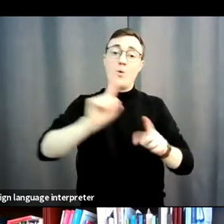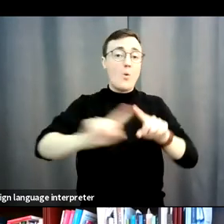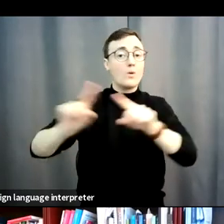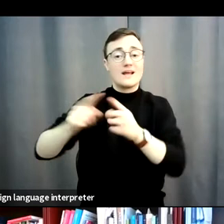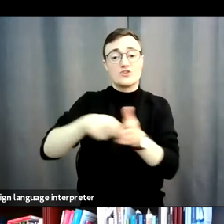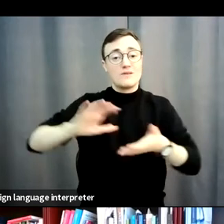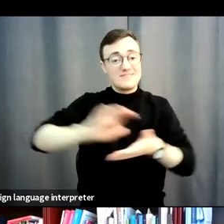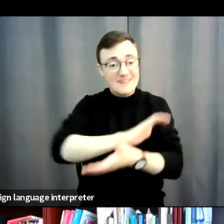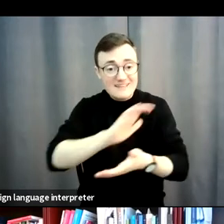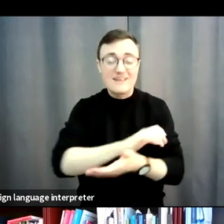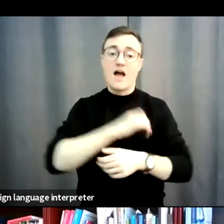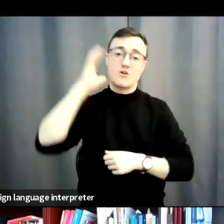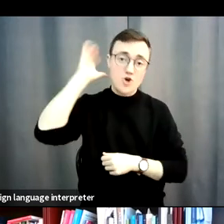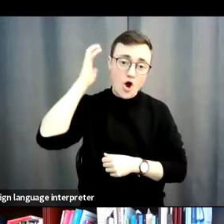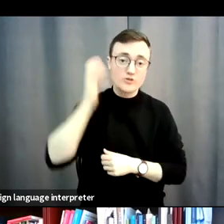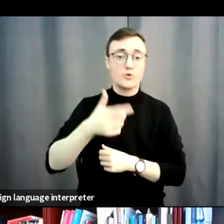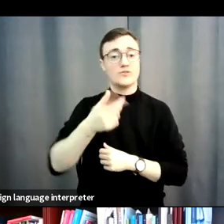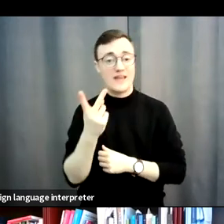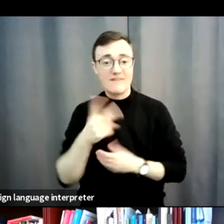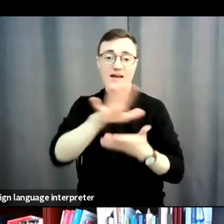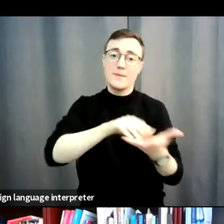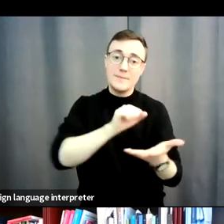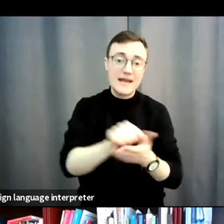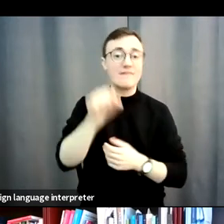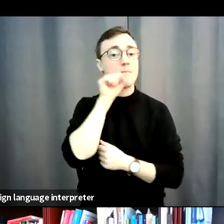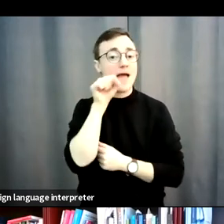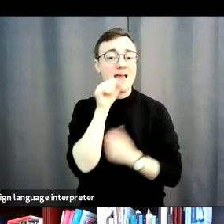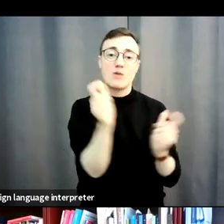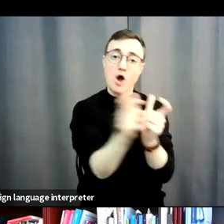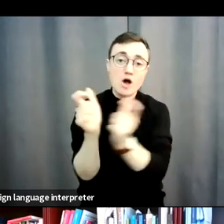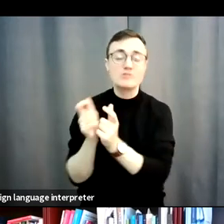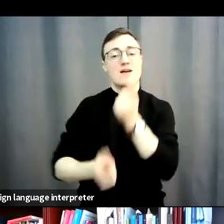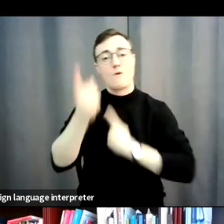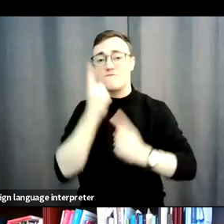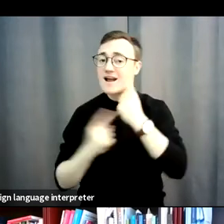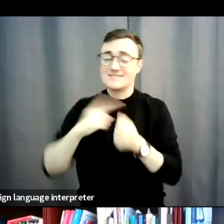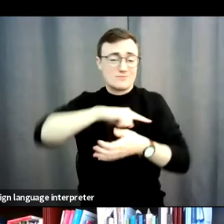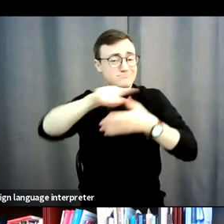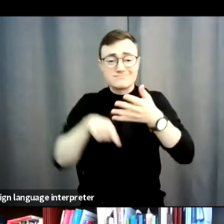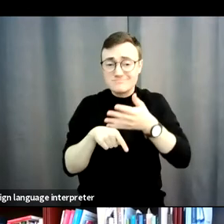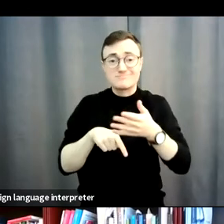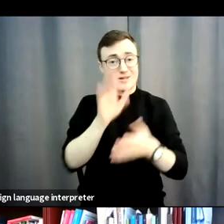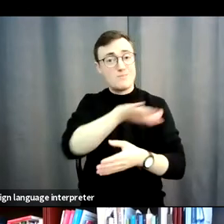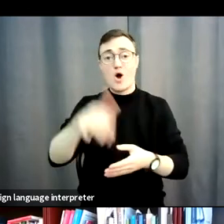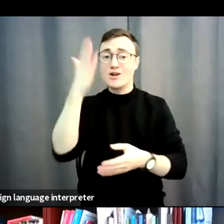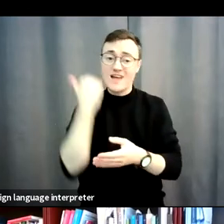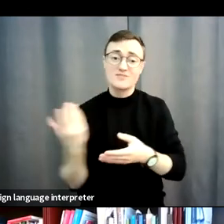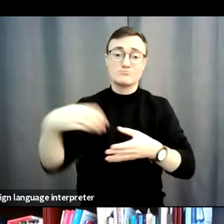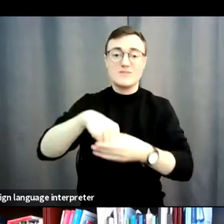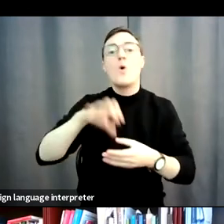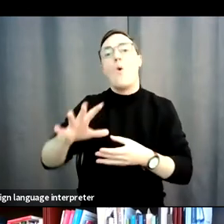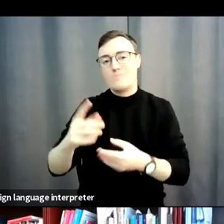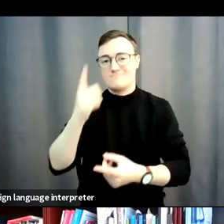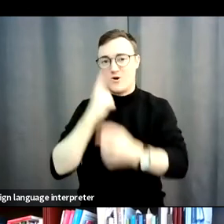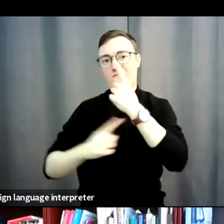newspapers, magazines, radio, TV, letters, email, meetings, even conferences, if the conferences are